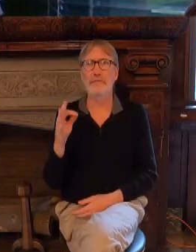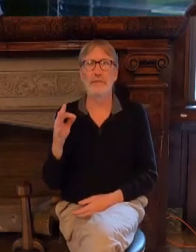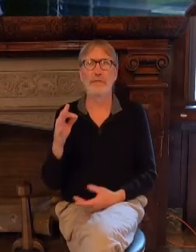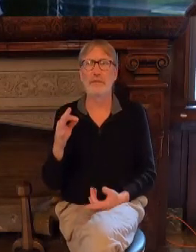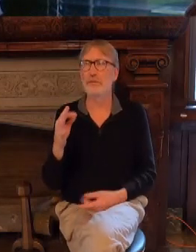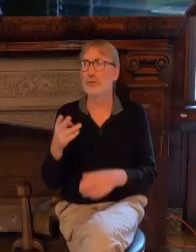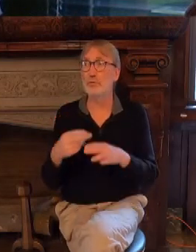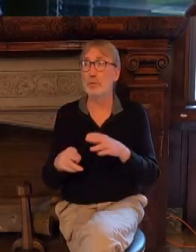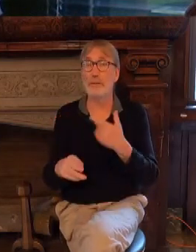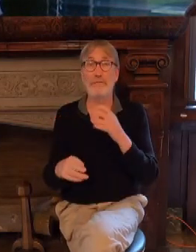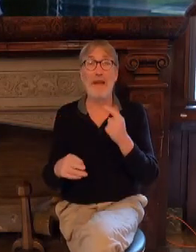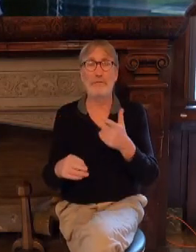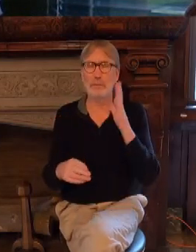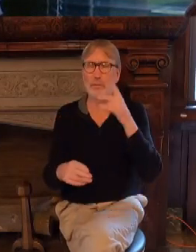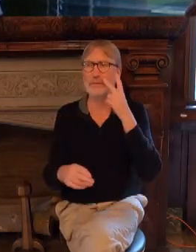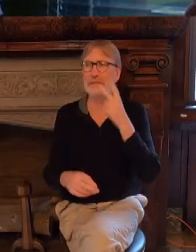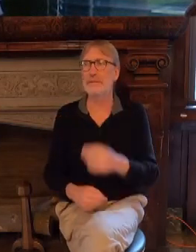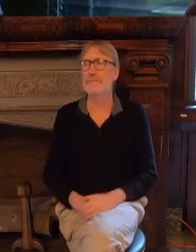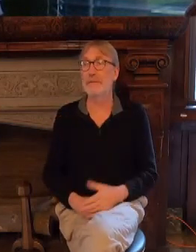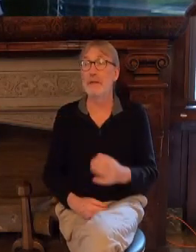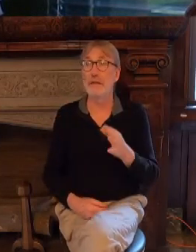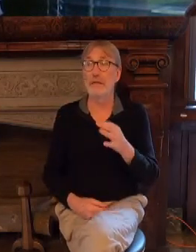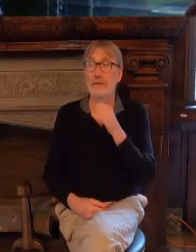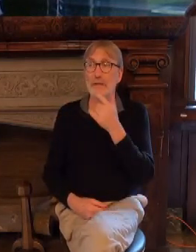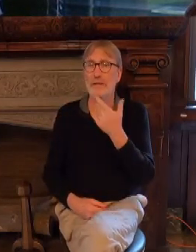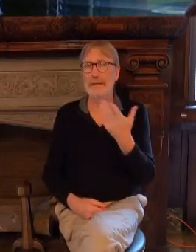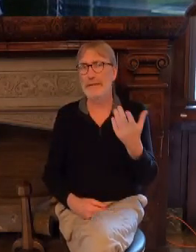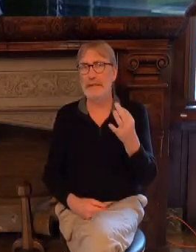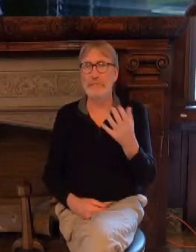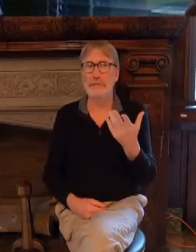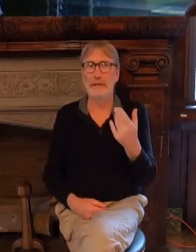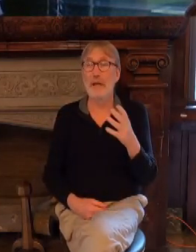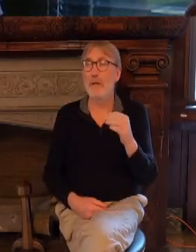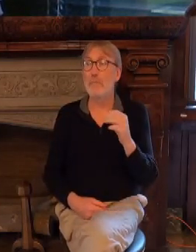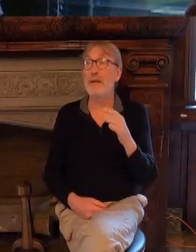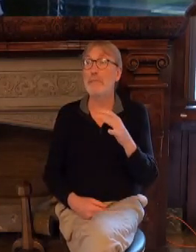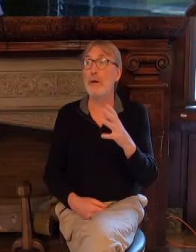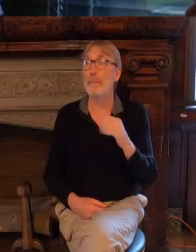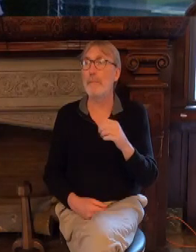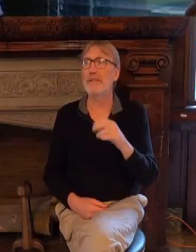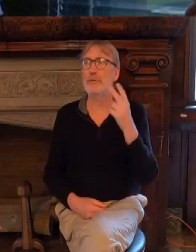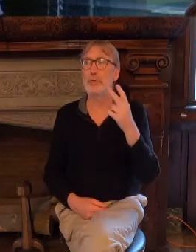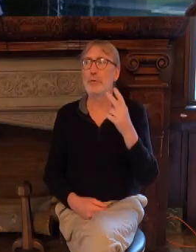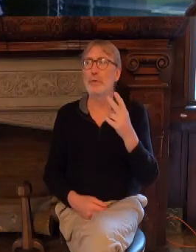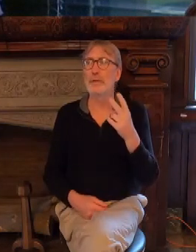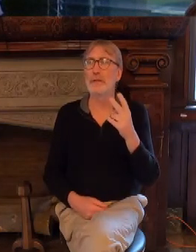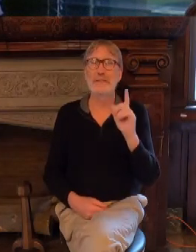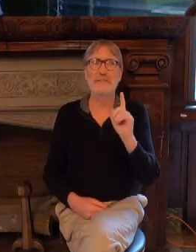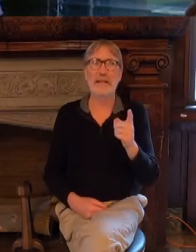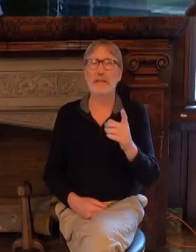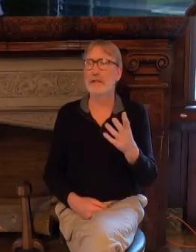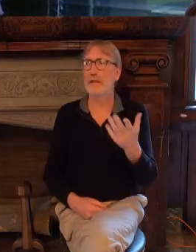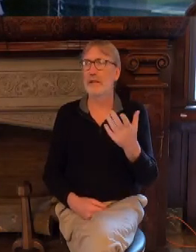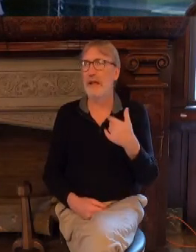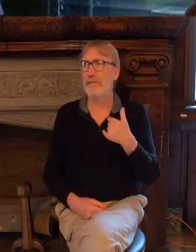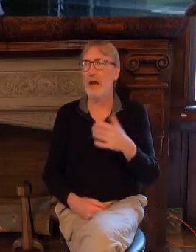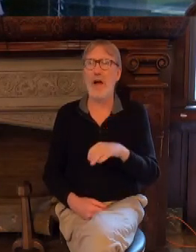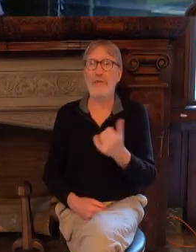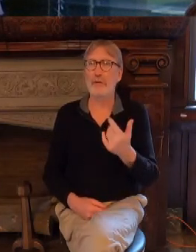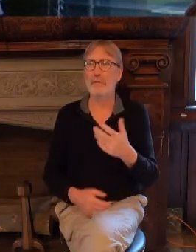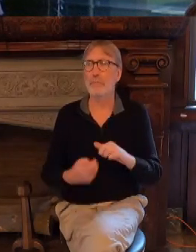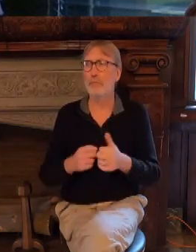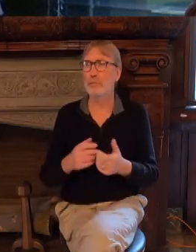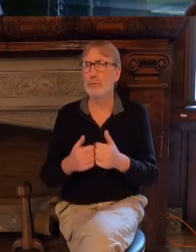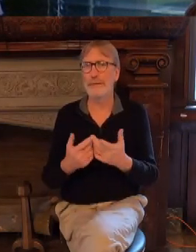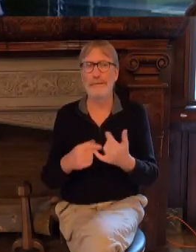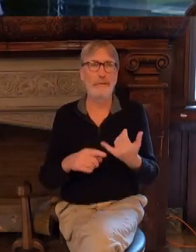too short, that's something that you'll see. If it's designed to a point that the minimum is 2 seconds for a red clearance phase, and there are other qualities, primarily the speed